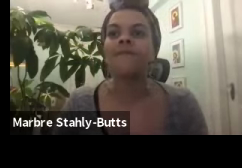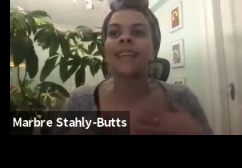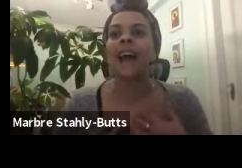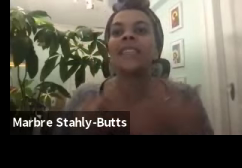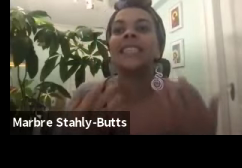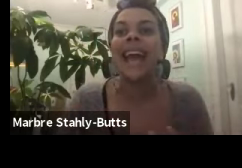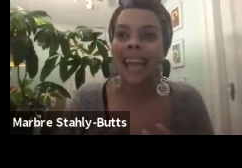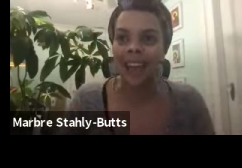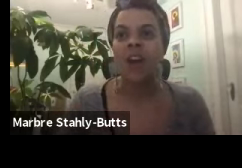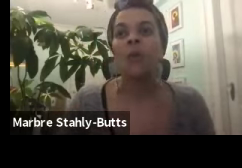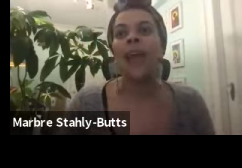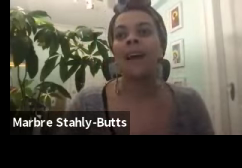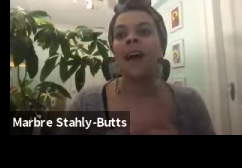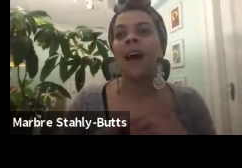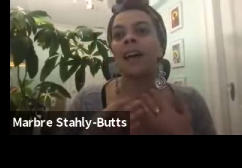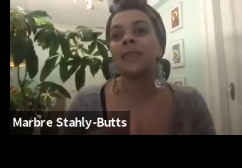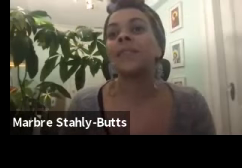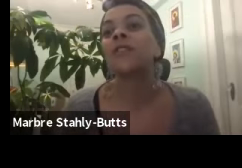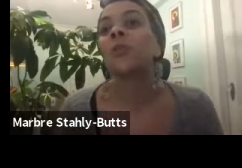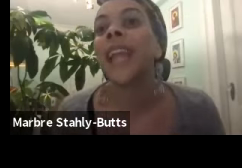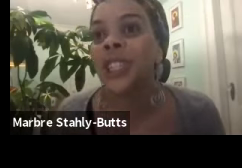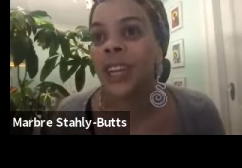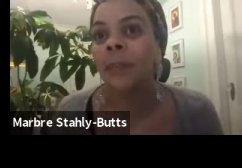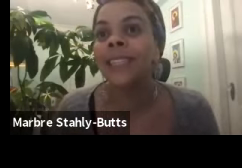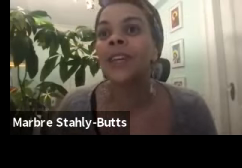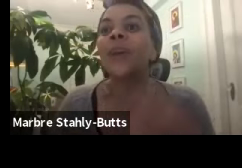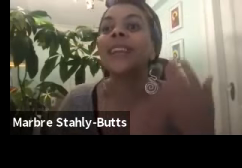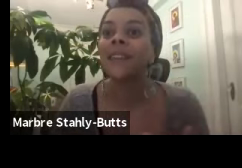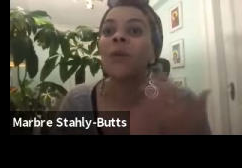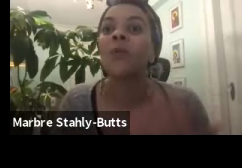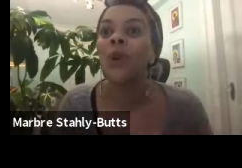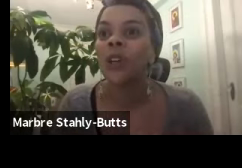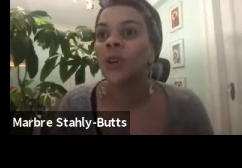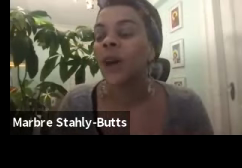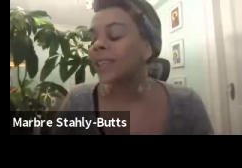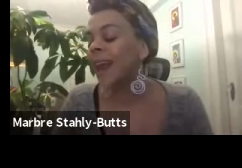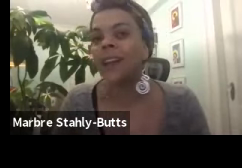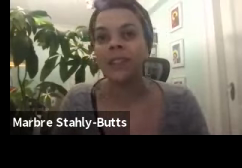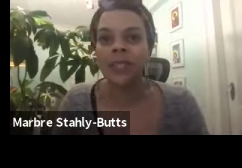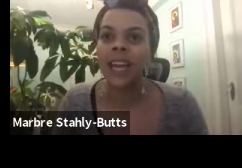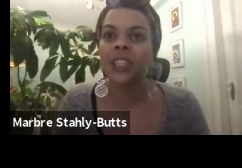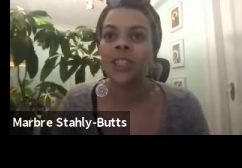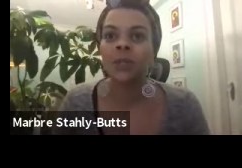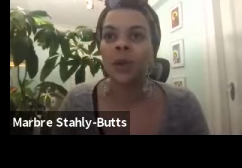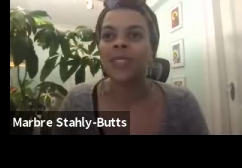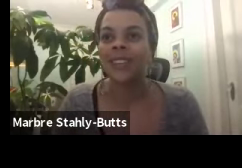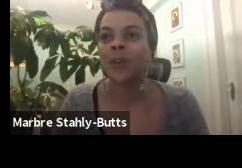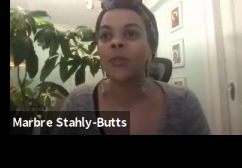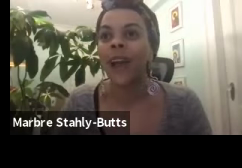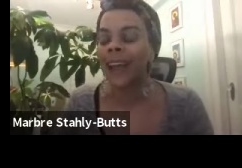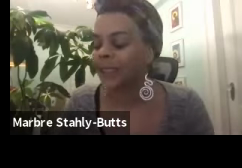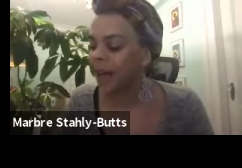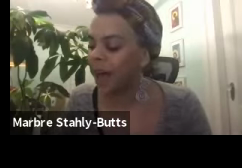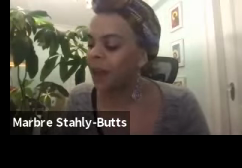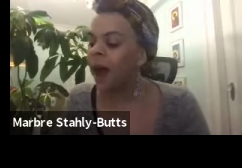where we in fact have a say in, we have some self-determination in the places that we live and we work. So tenant associations, which is what you see on the